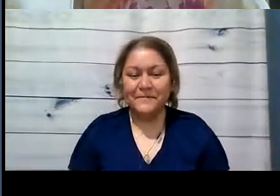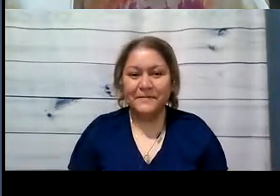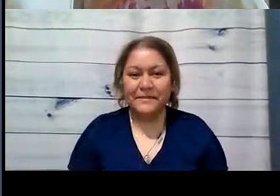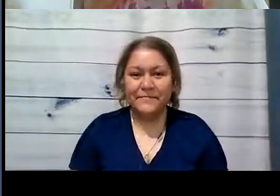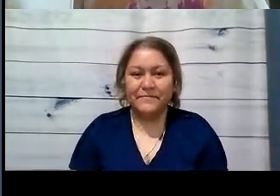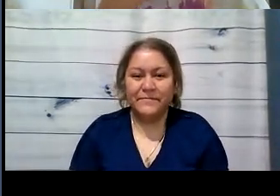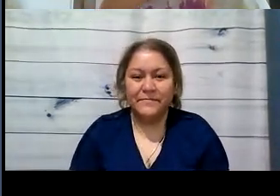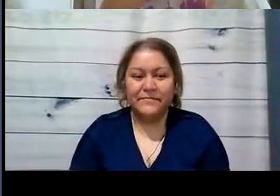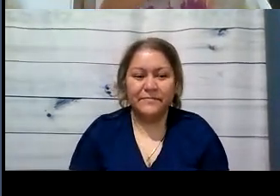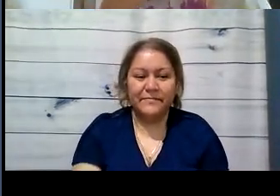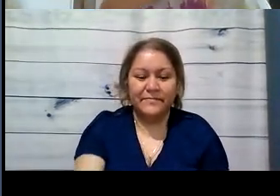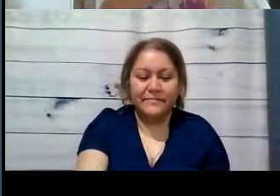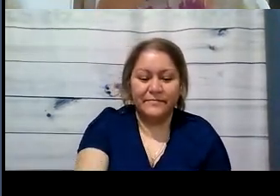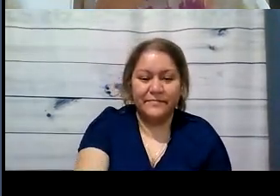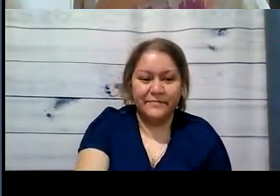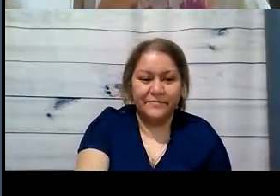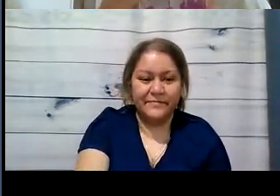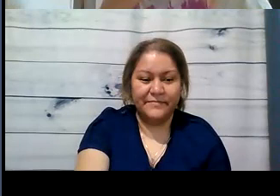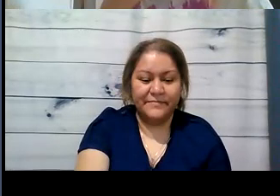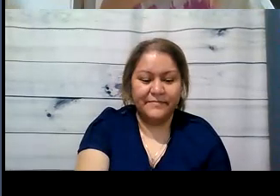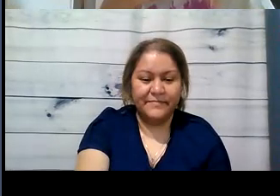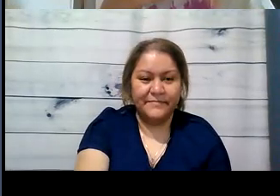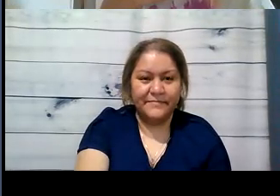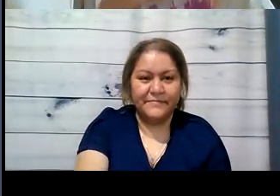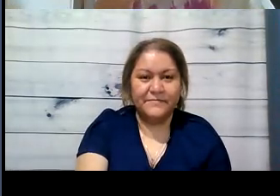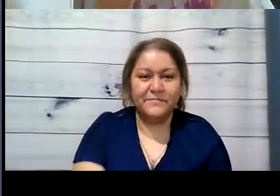This book is called Pink is for Boys.